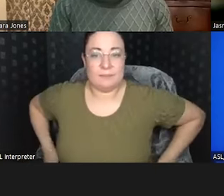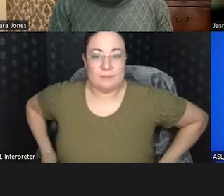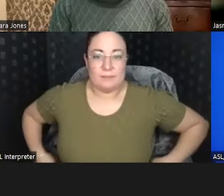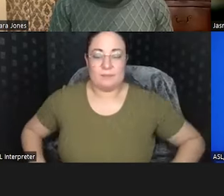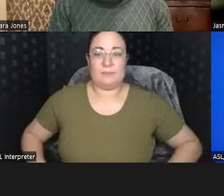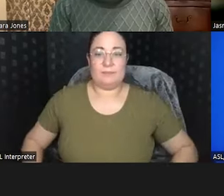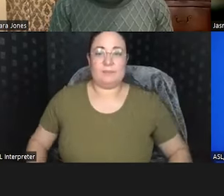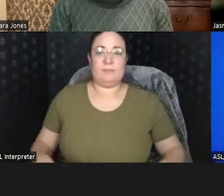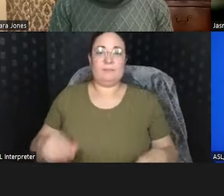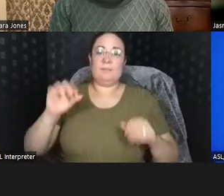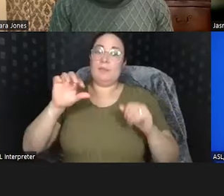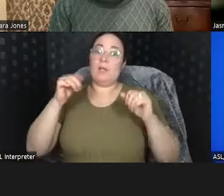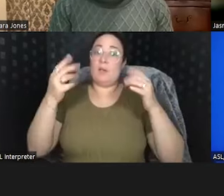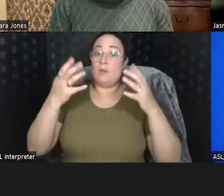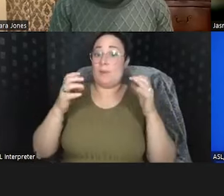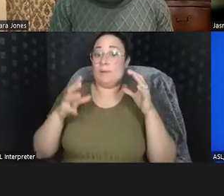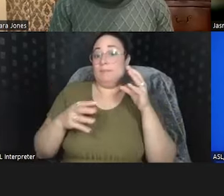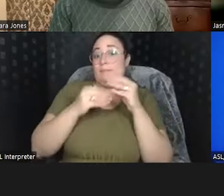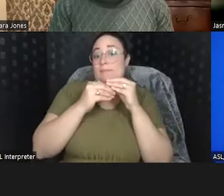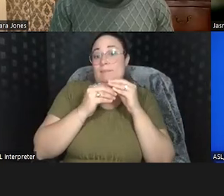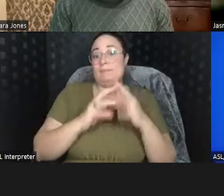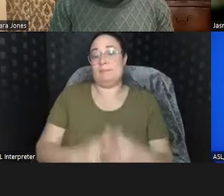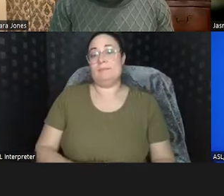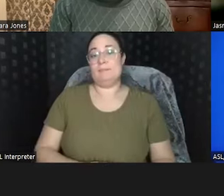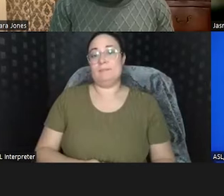Absolutely. Does anyone else want to jump in?